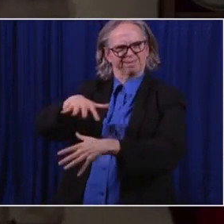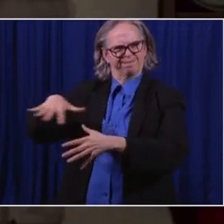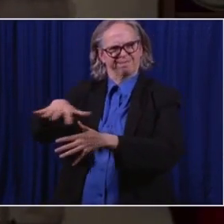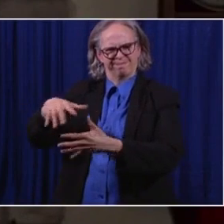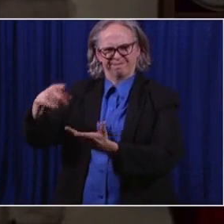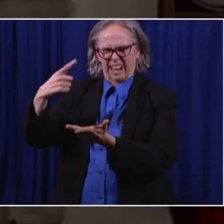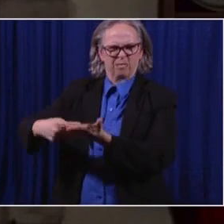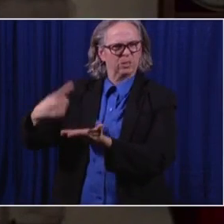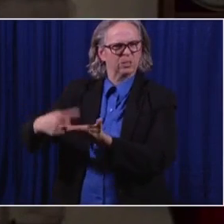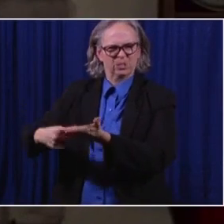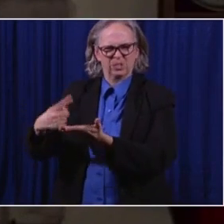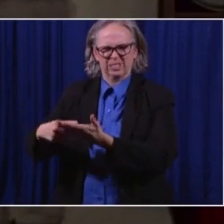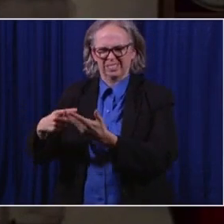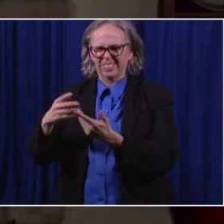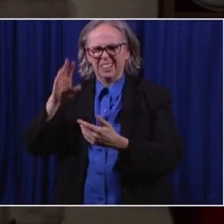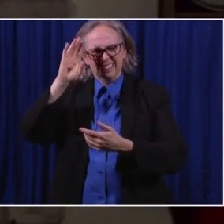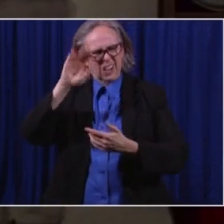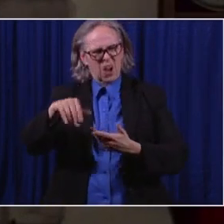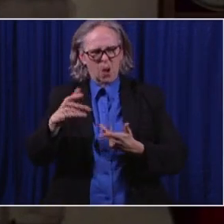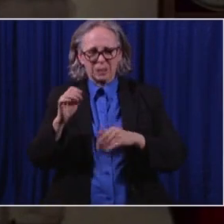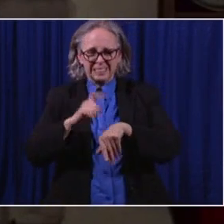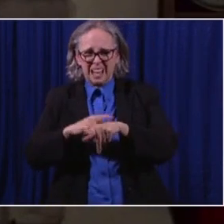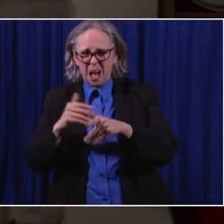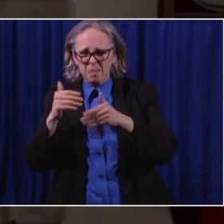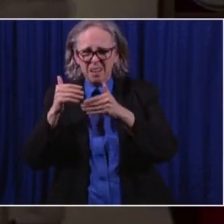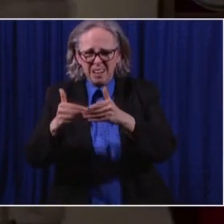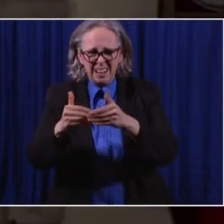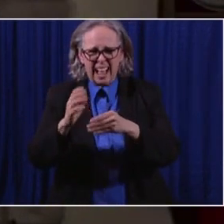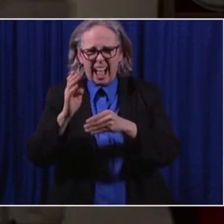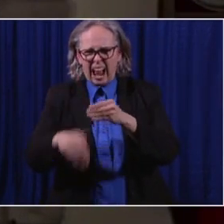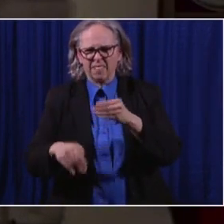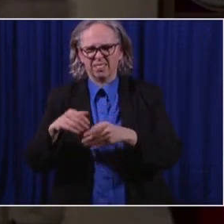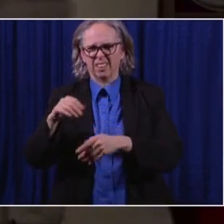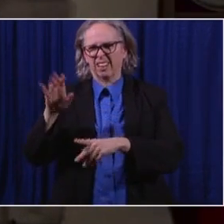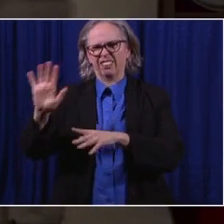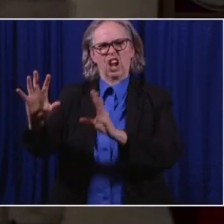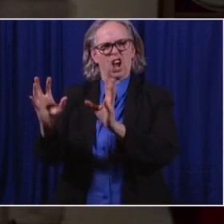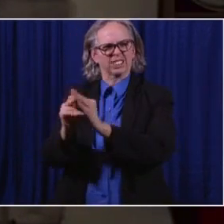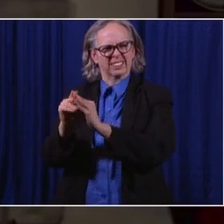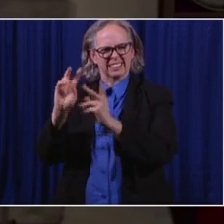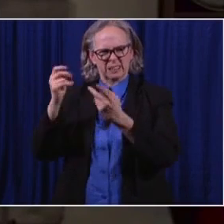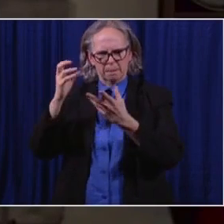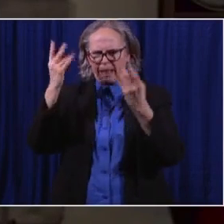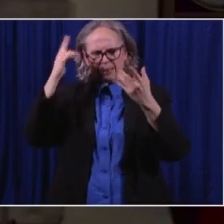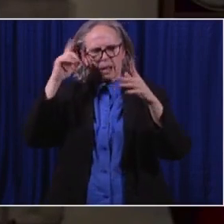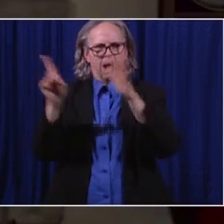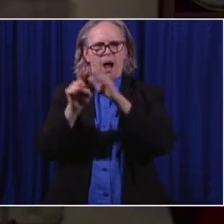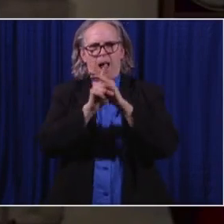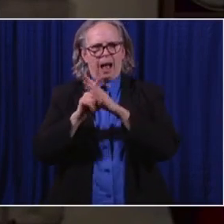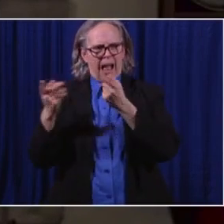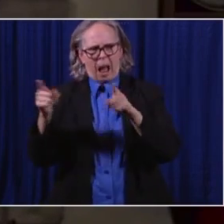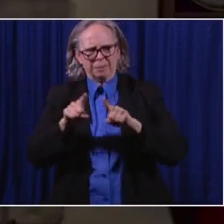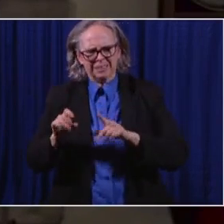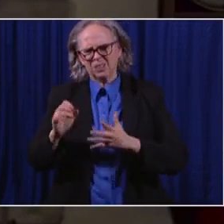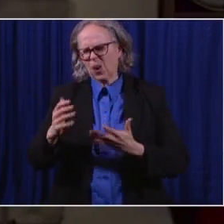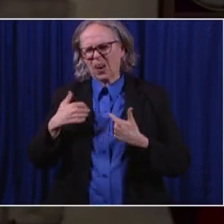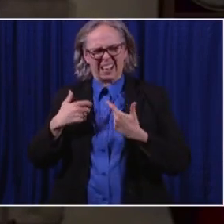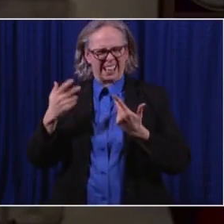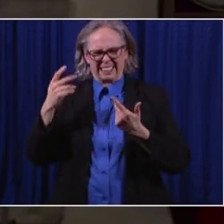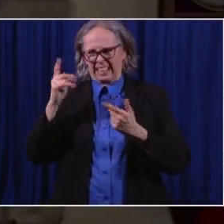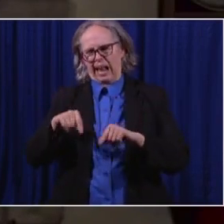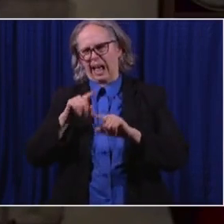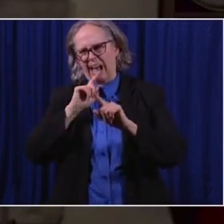days of a legislature, there's a lot of moving parts and a lot of different things going on. So I'm not the one to ask about that. But I can tell you, in